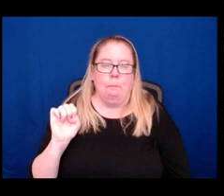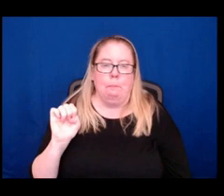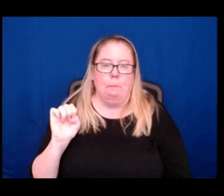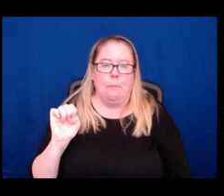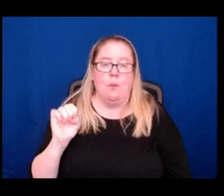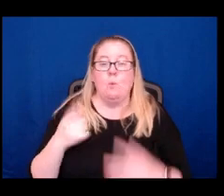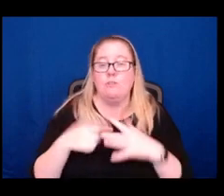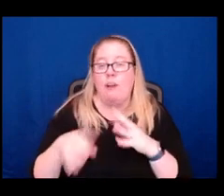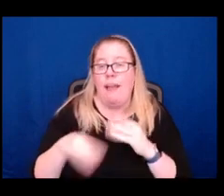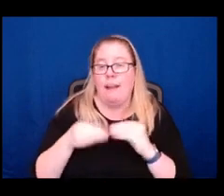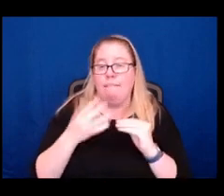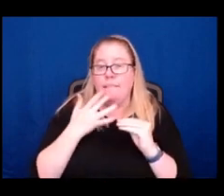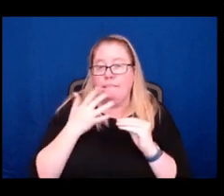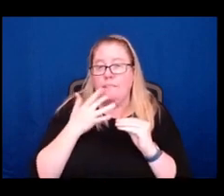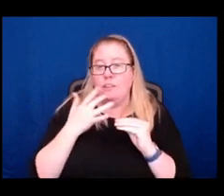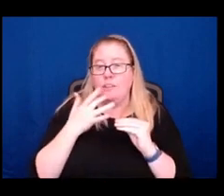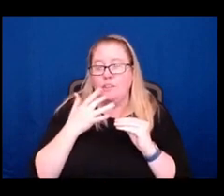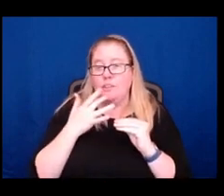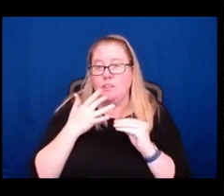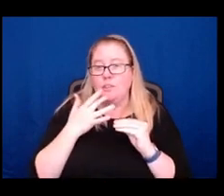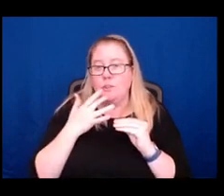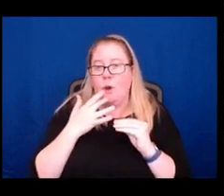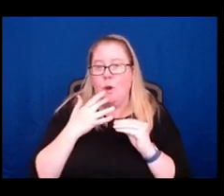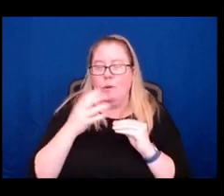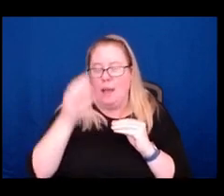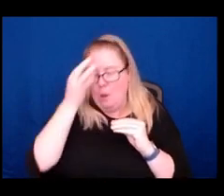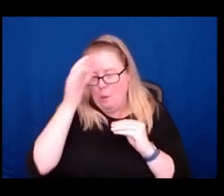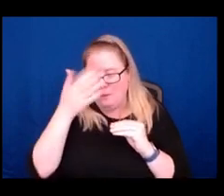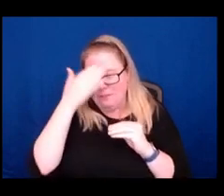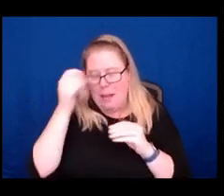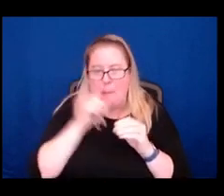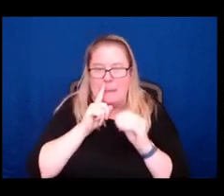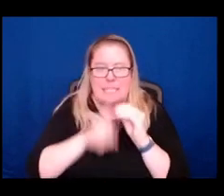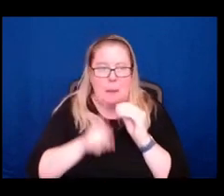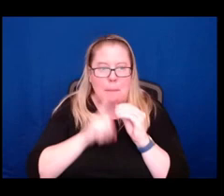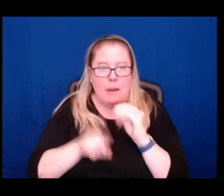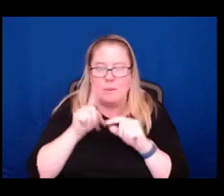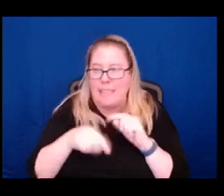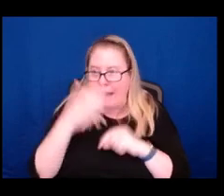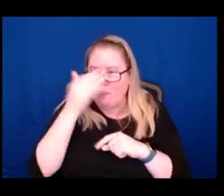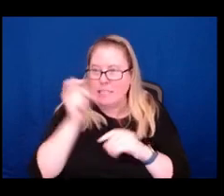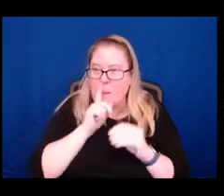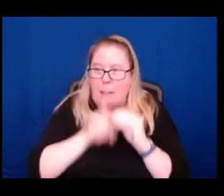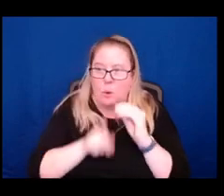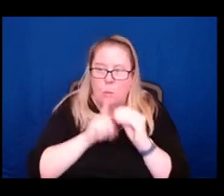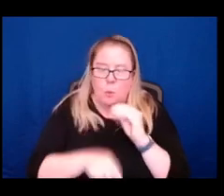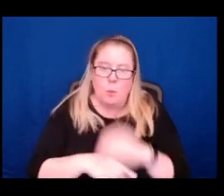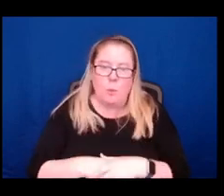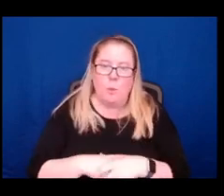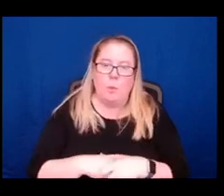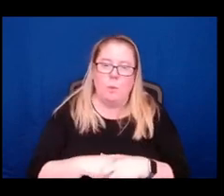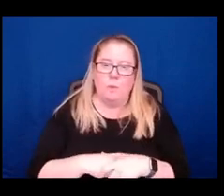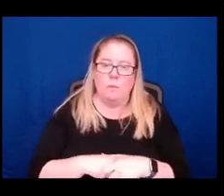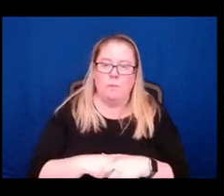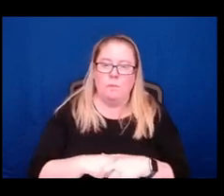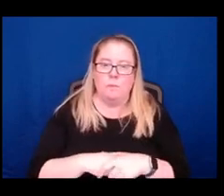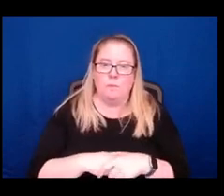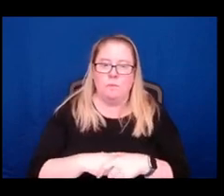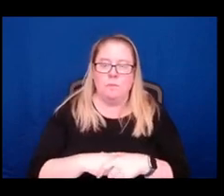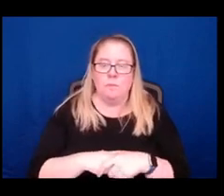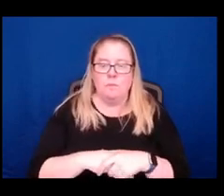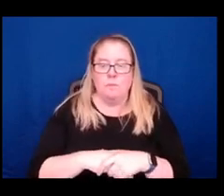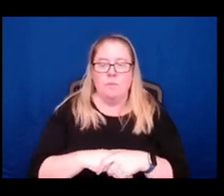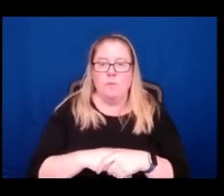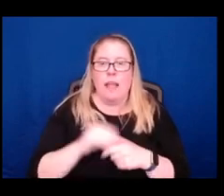Oops, I almost forgot my tomatoes. Can't forget those. I'm going to also leave in all